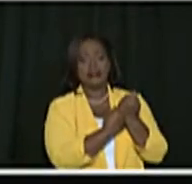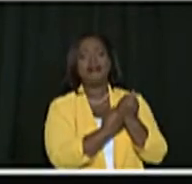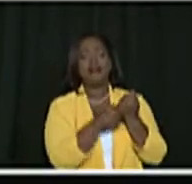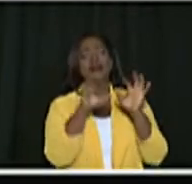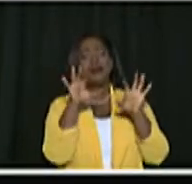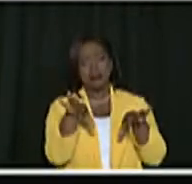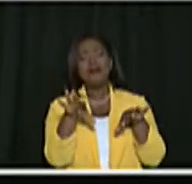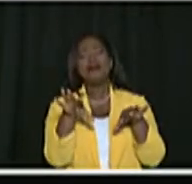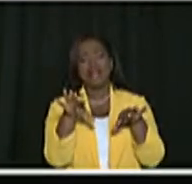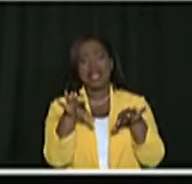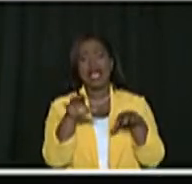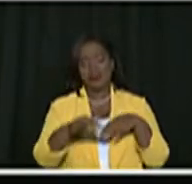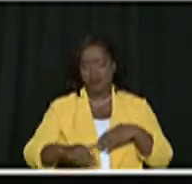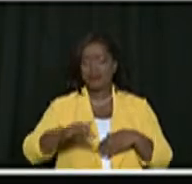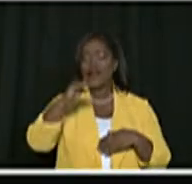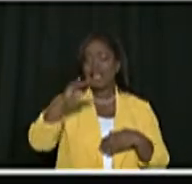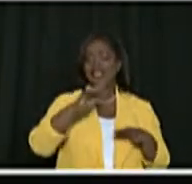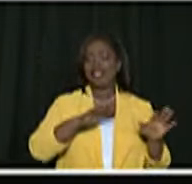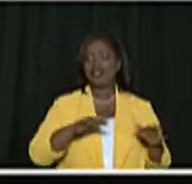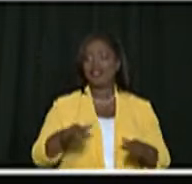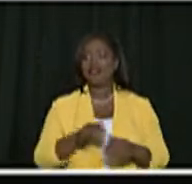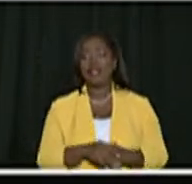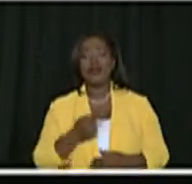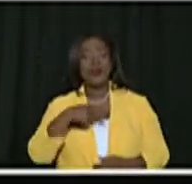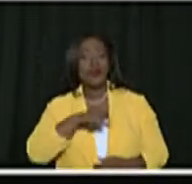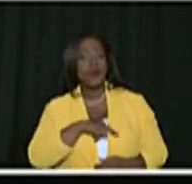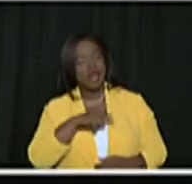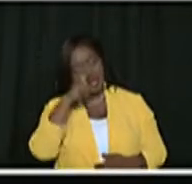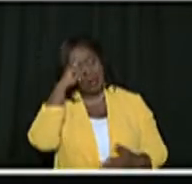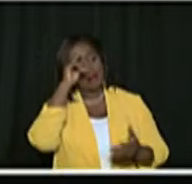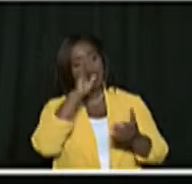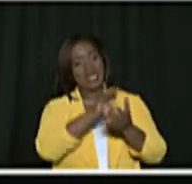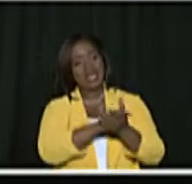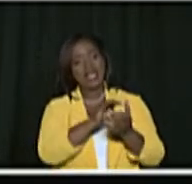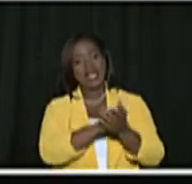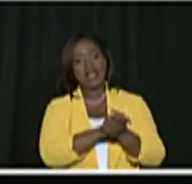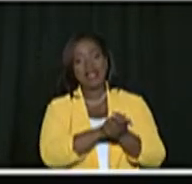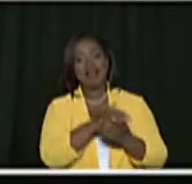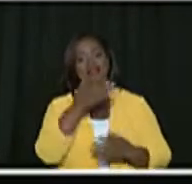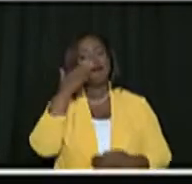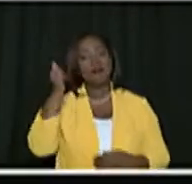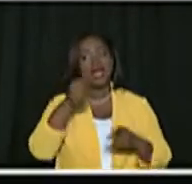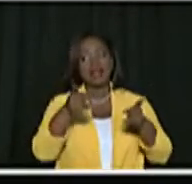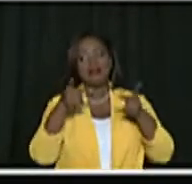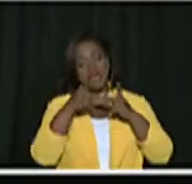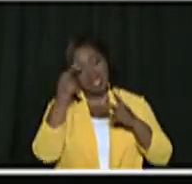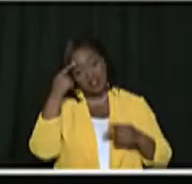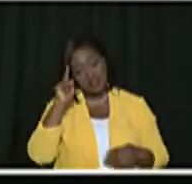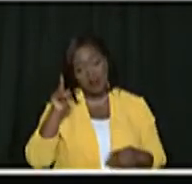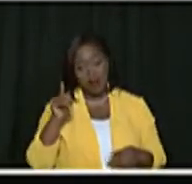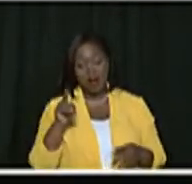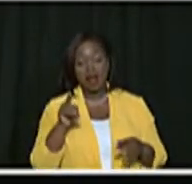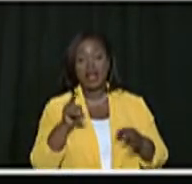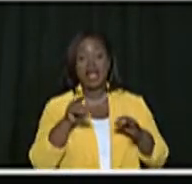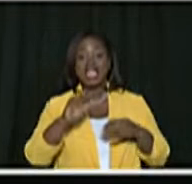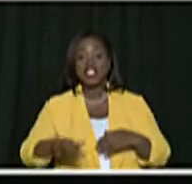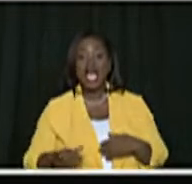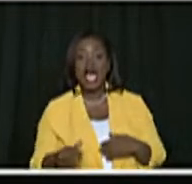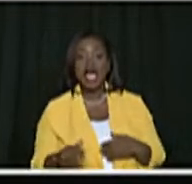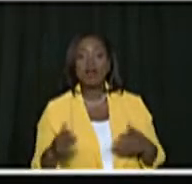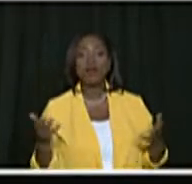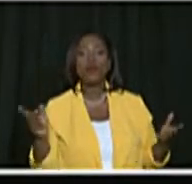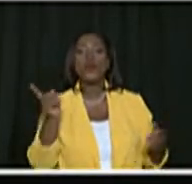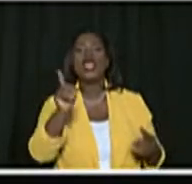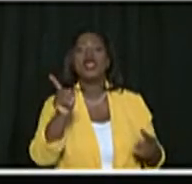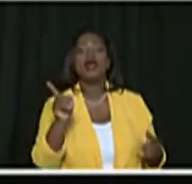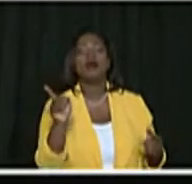want to make the point that we believe that the best place for a child is their own families. And if we can restore families and help the children to survive in